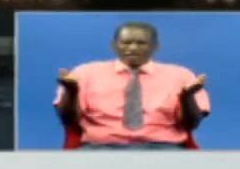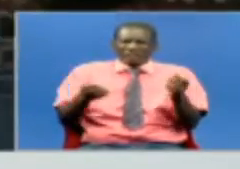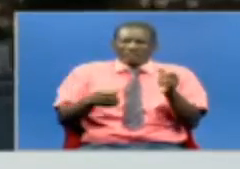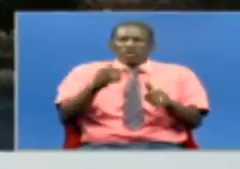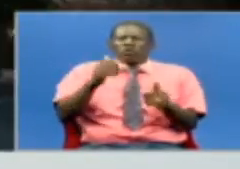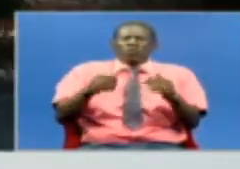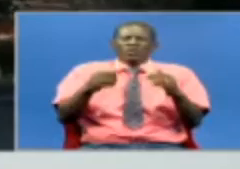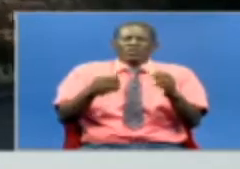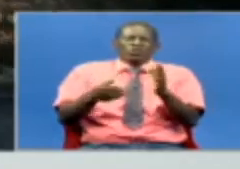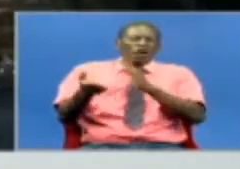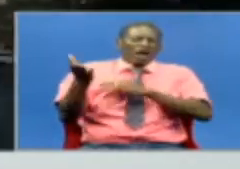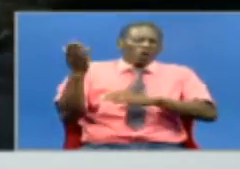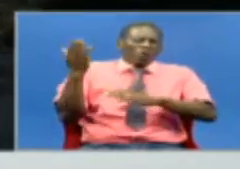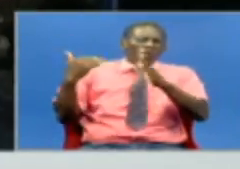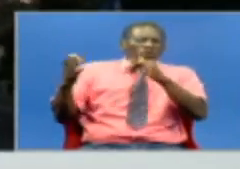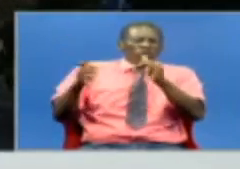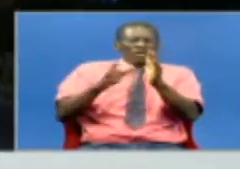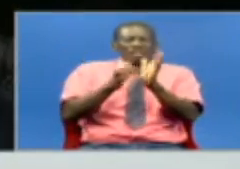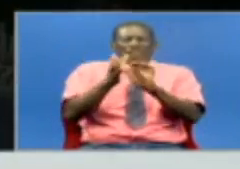to biblical times.